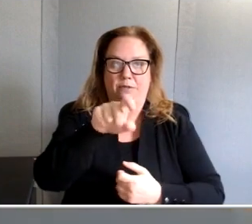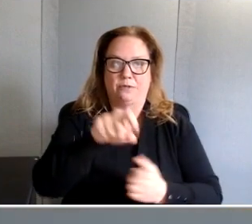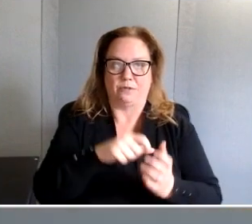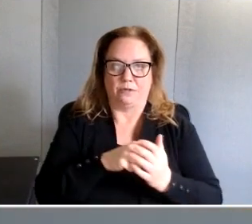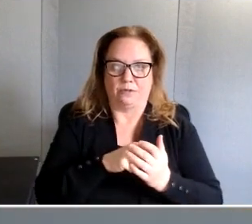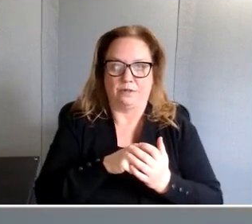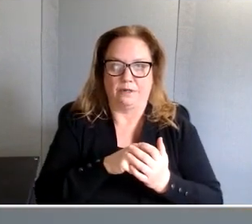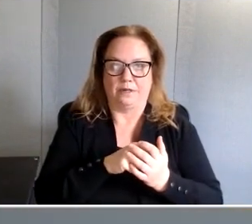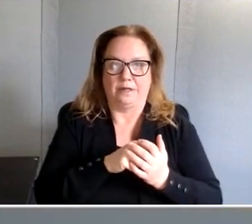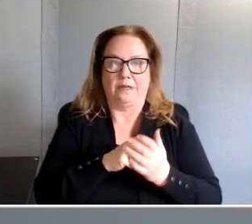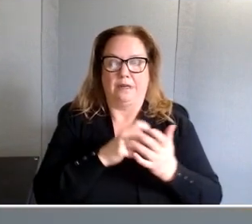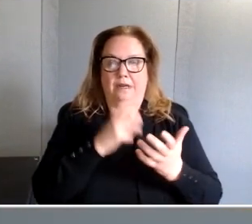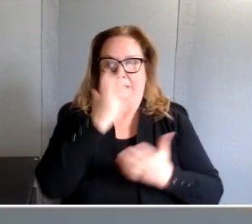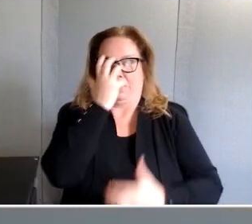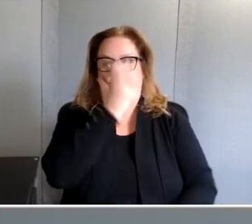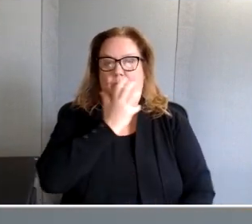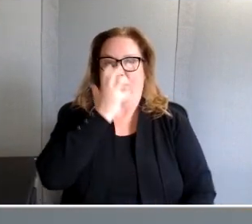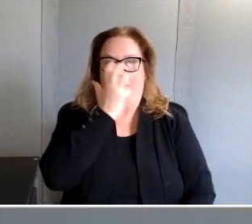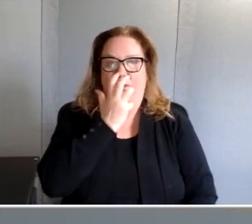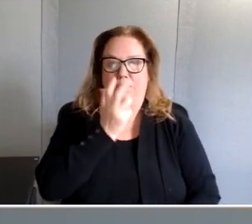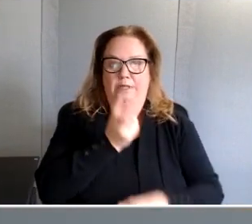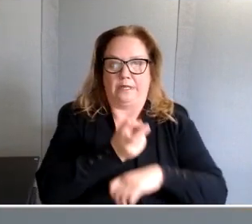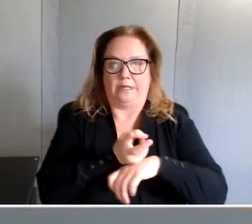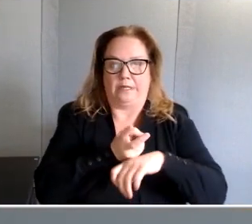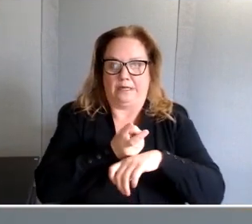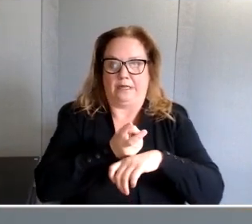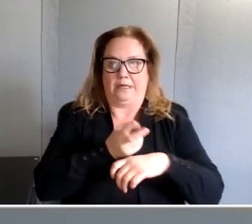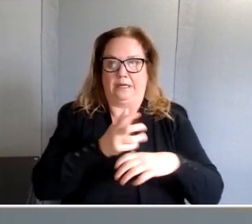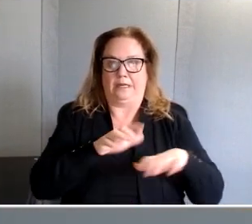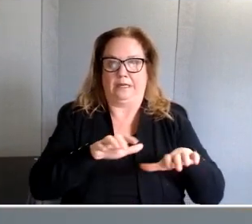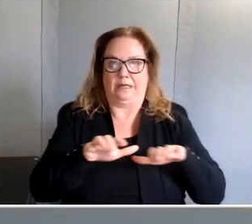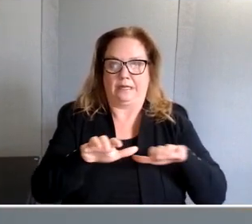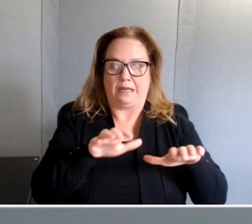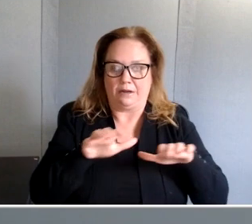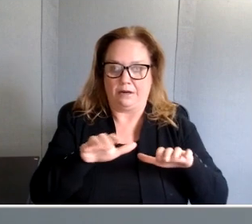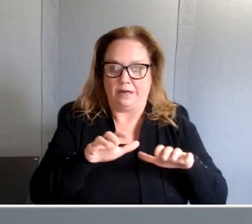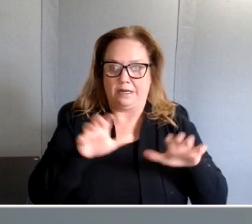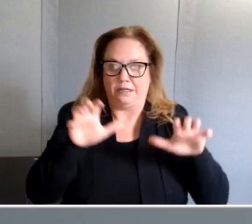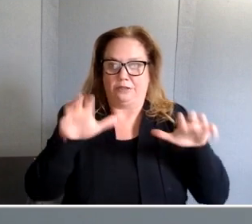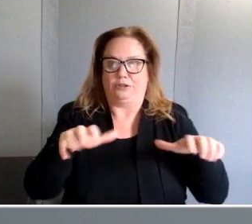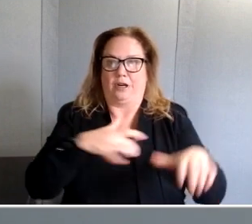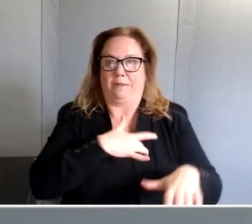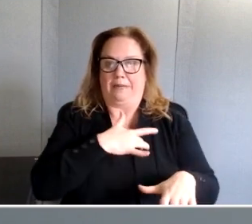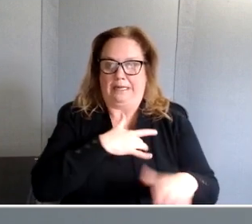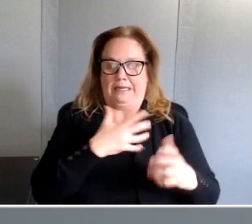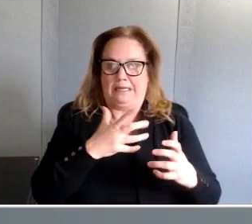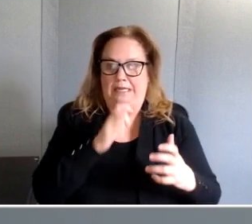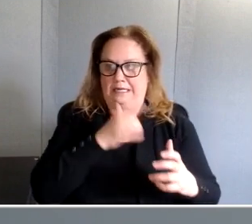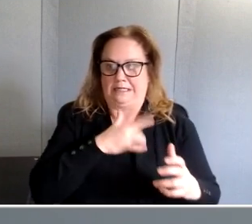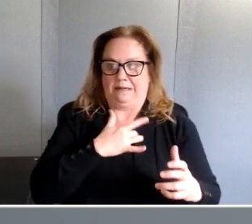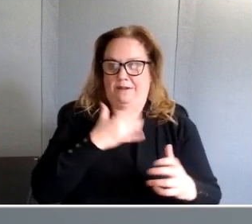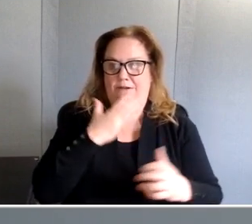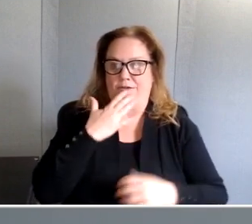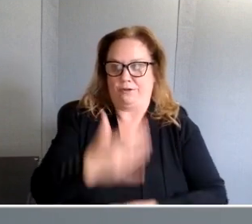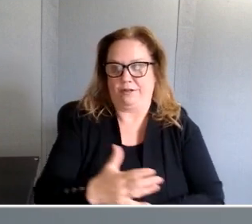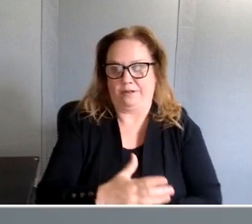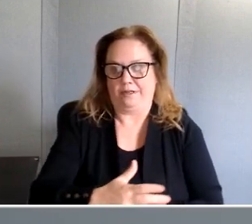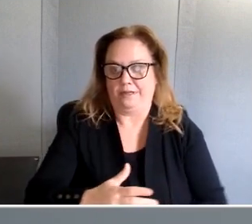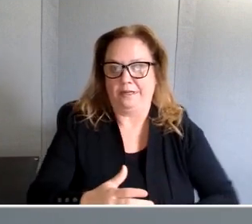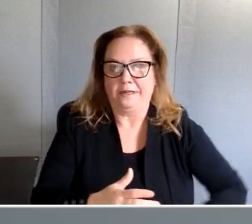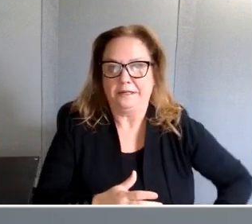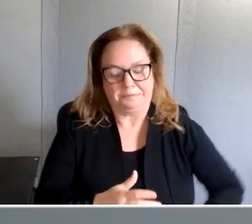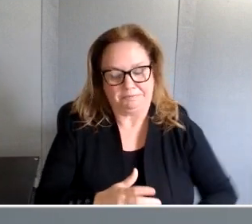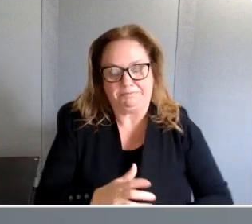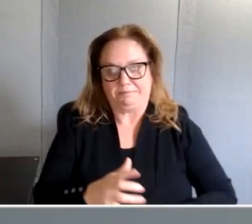of woozy, dizzy, leaned on the counter, and boom, the thing shocked me. And it doesn't feel good, I'll tell you that. It